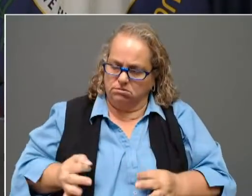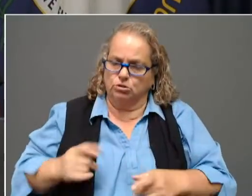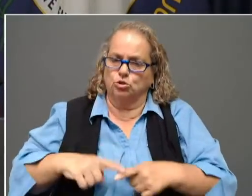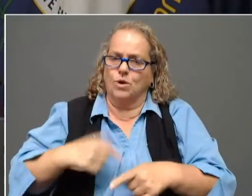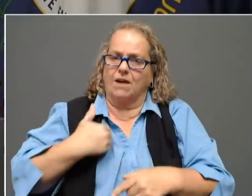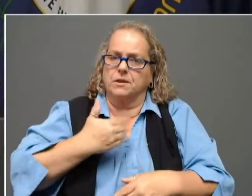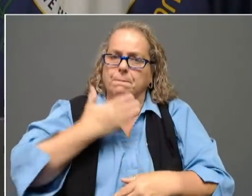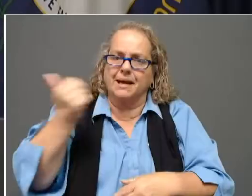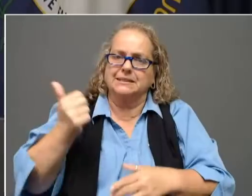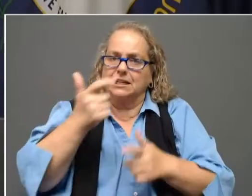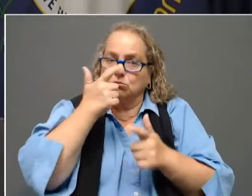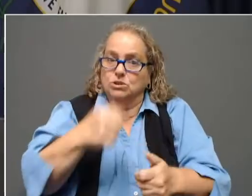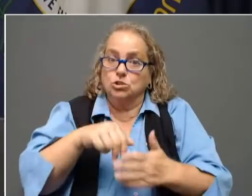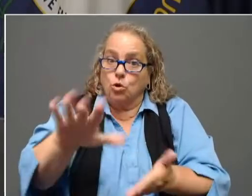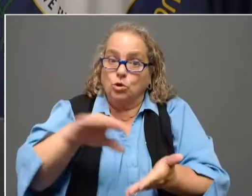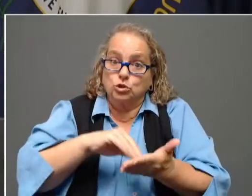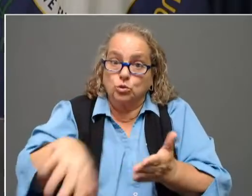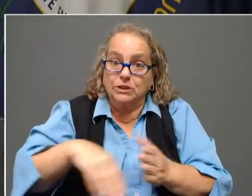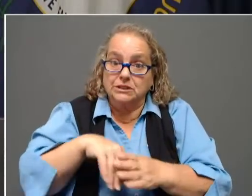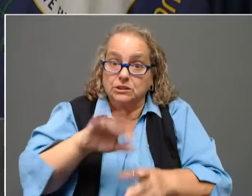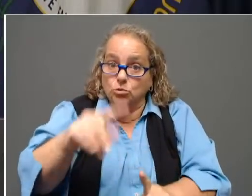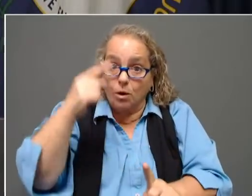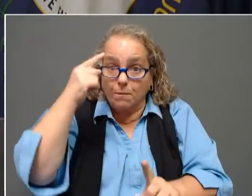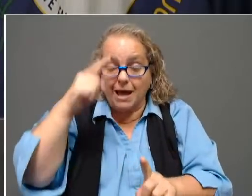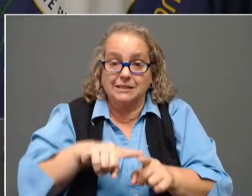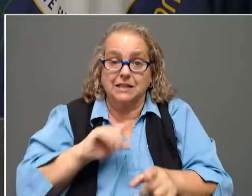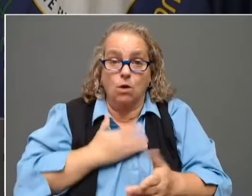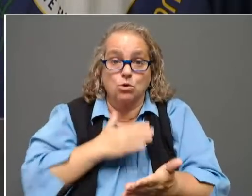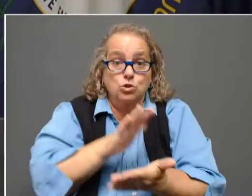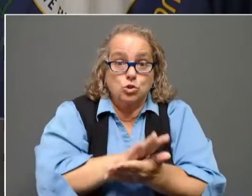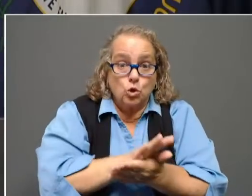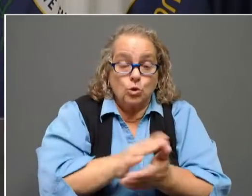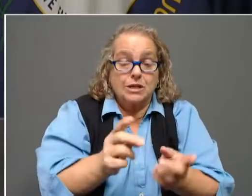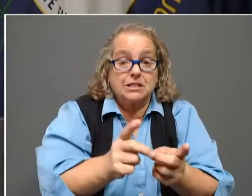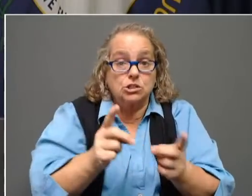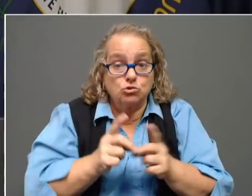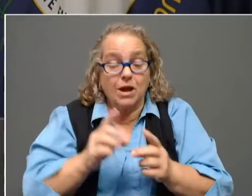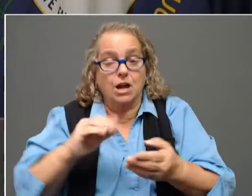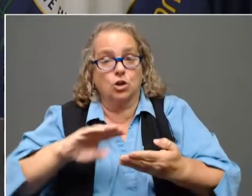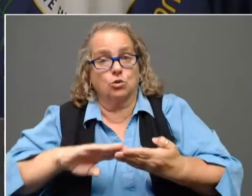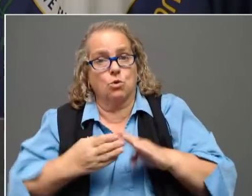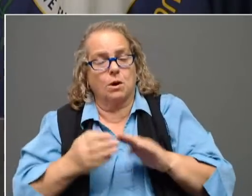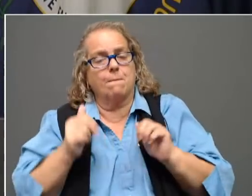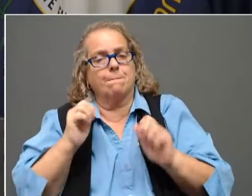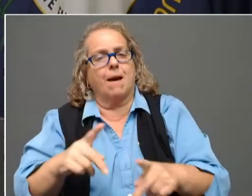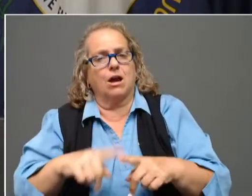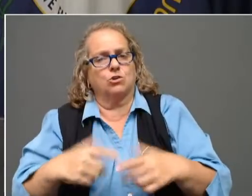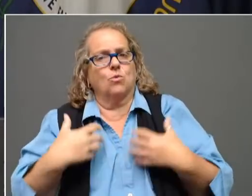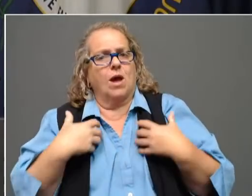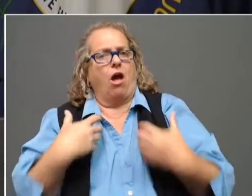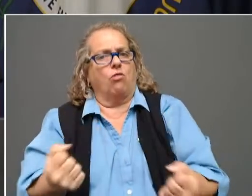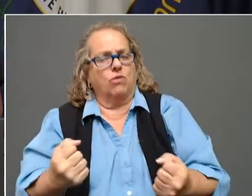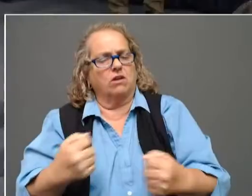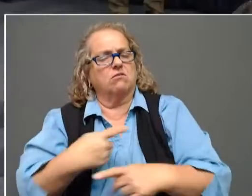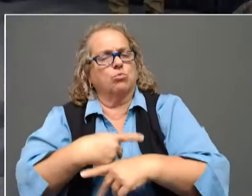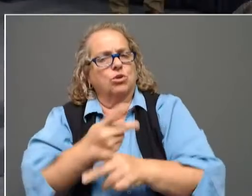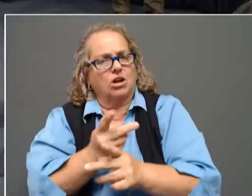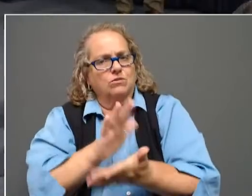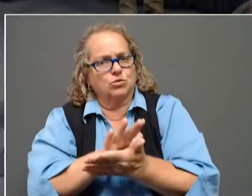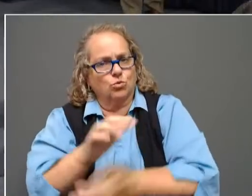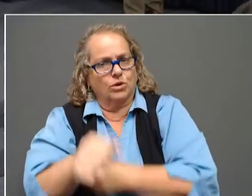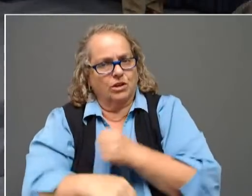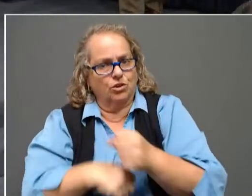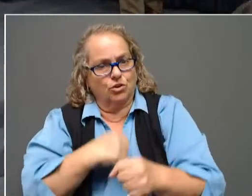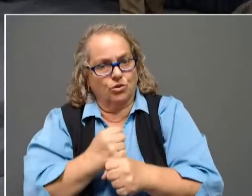as our schools, districts, and communities return to a very successful, healthy, and productive school year. Thank you.